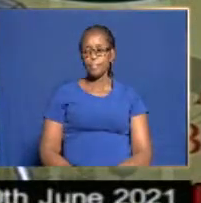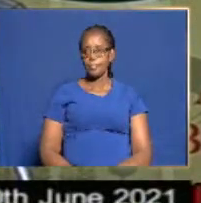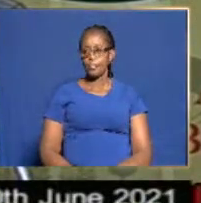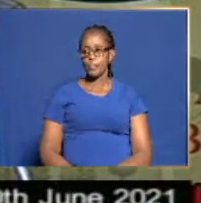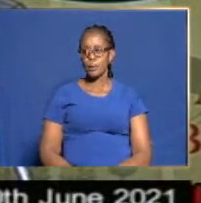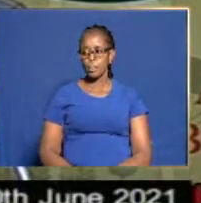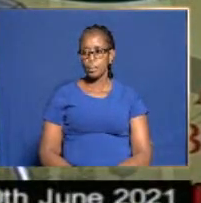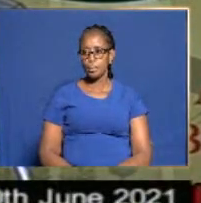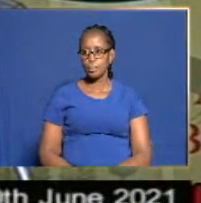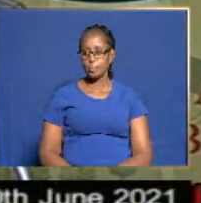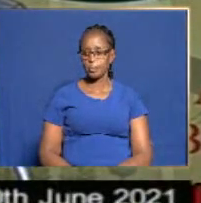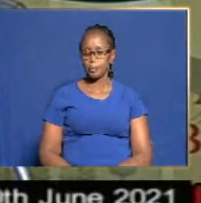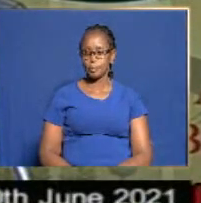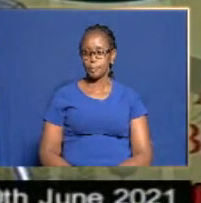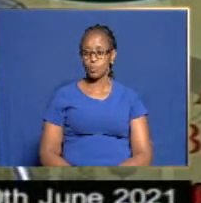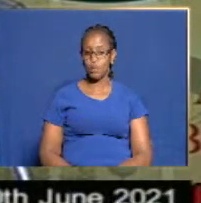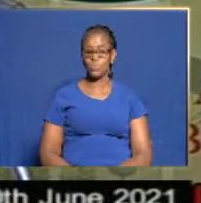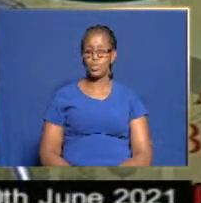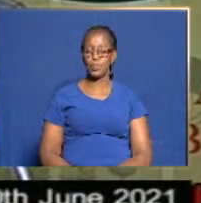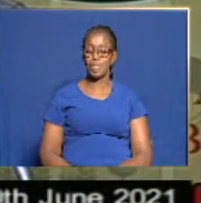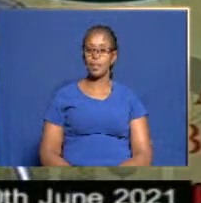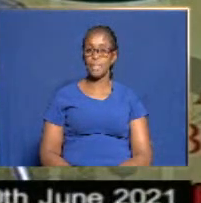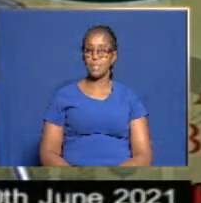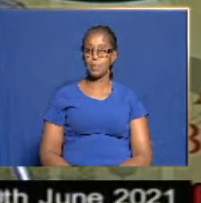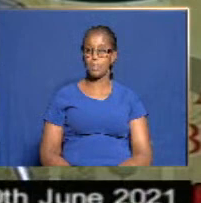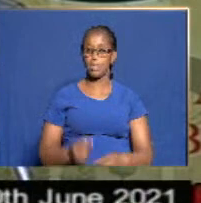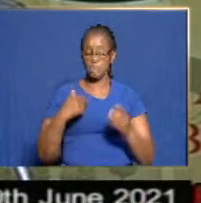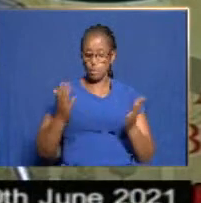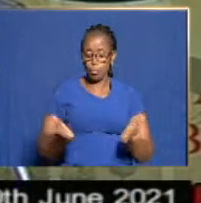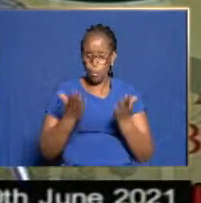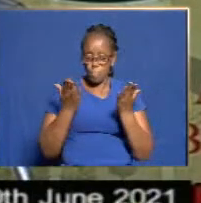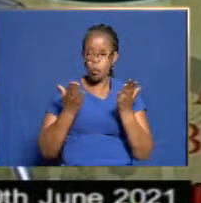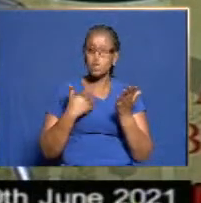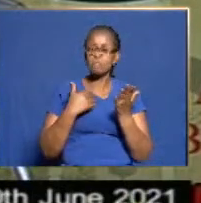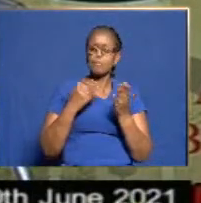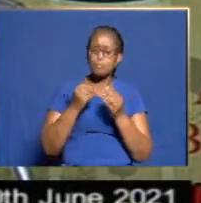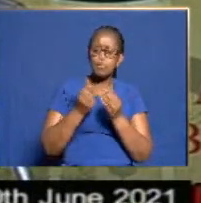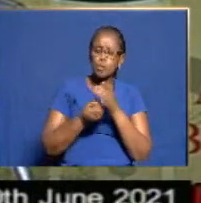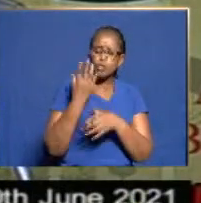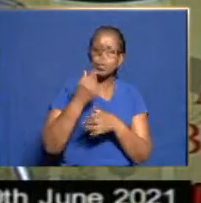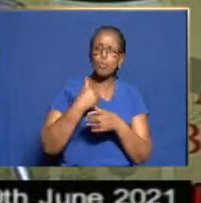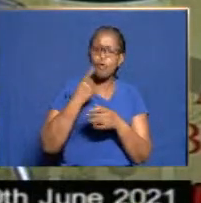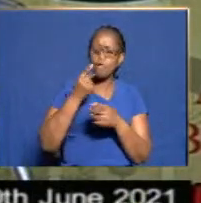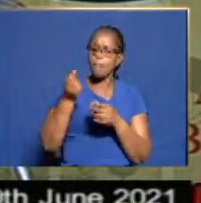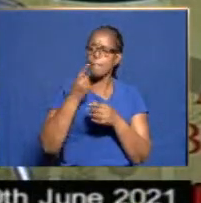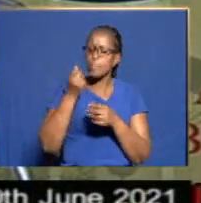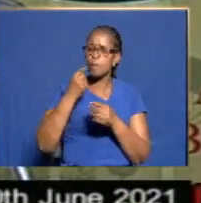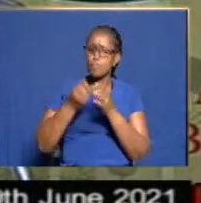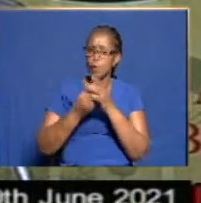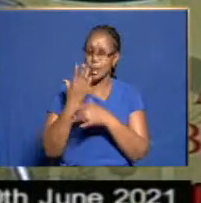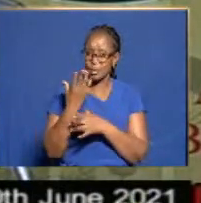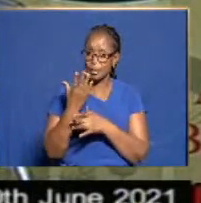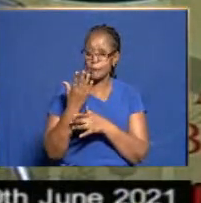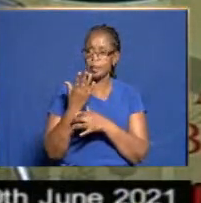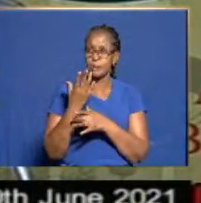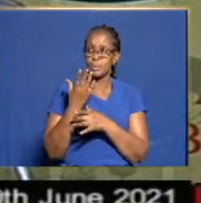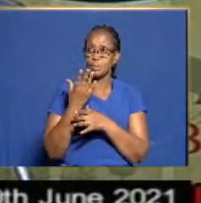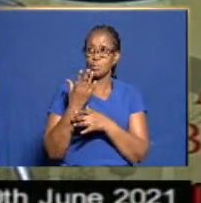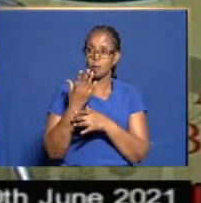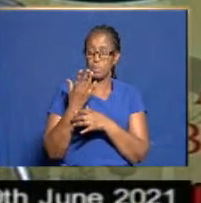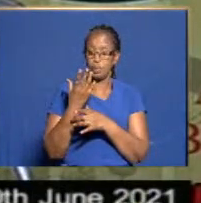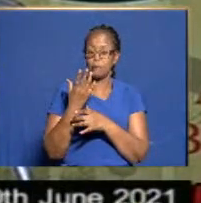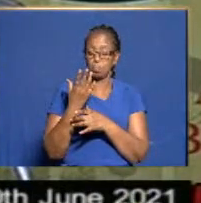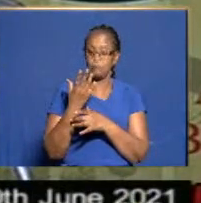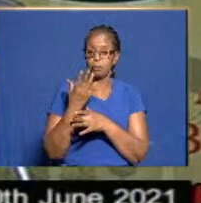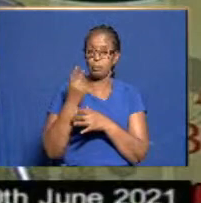order to promote local manufacturing of pharmaceutical products, I also propose to introduce VAT exemption on